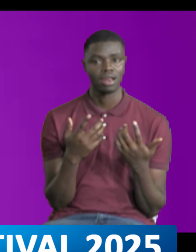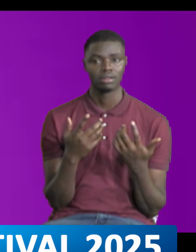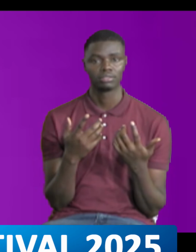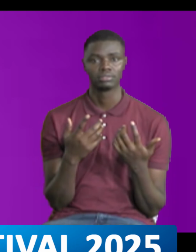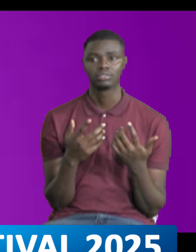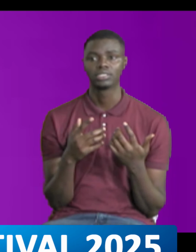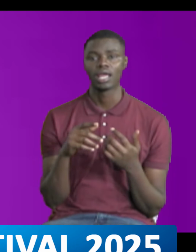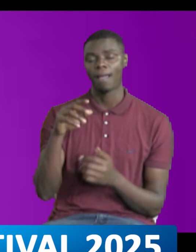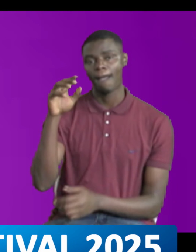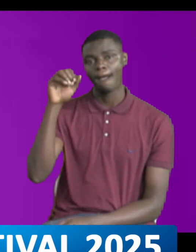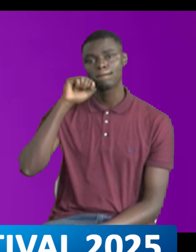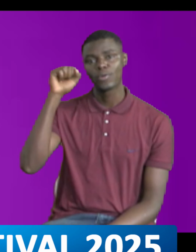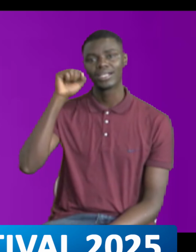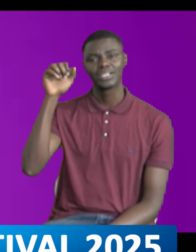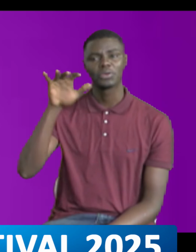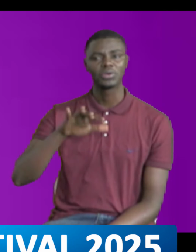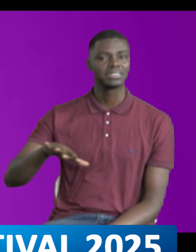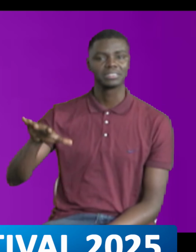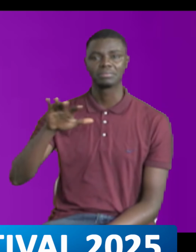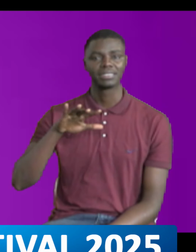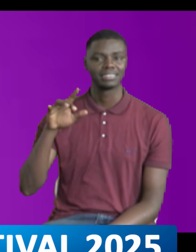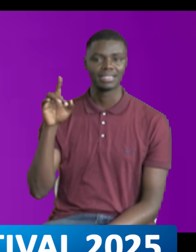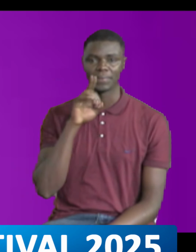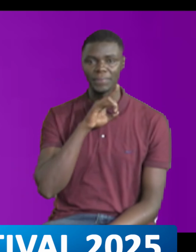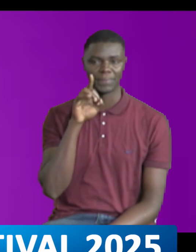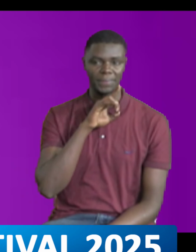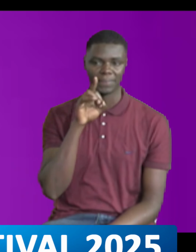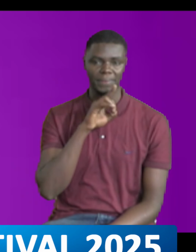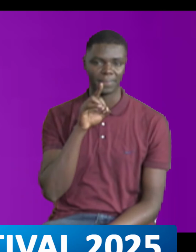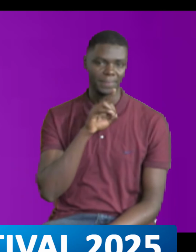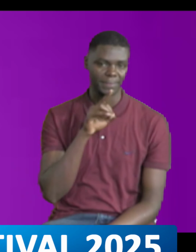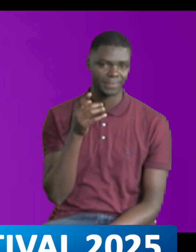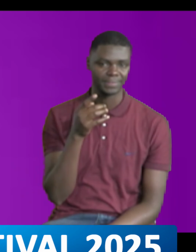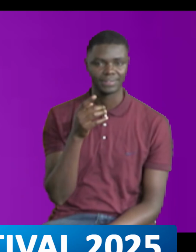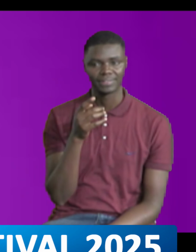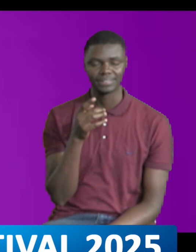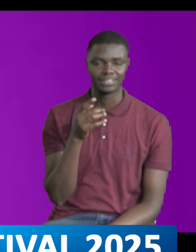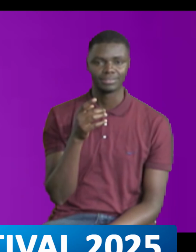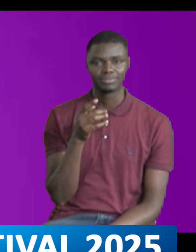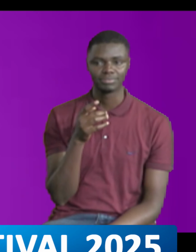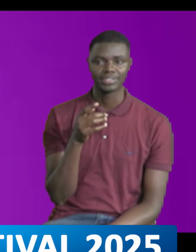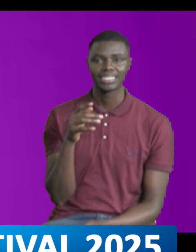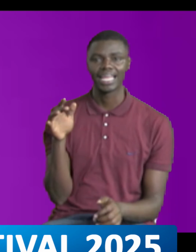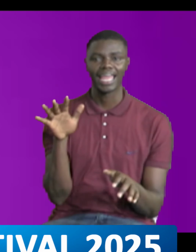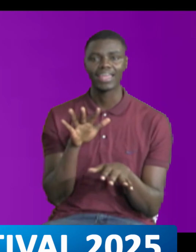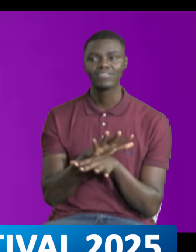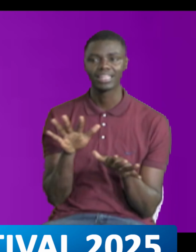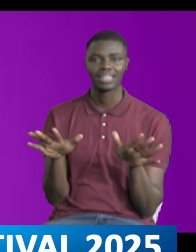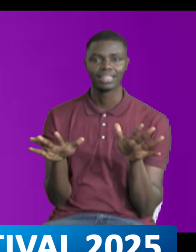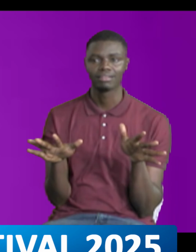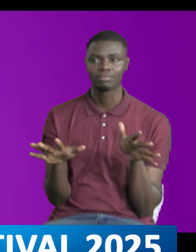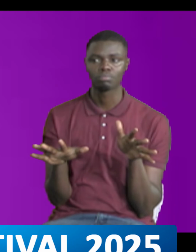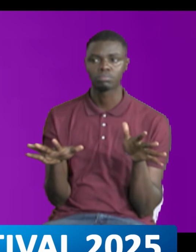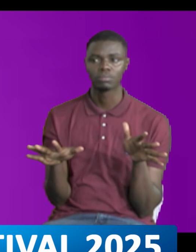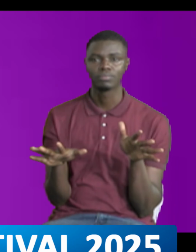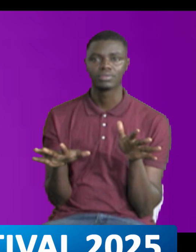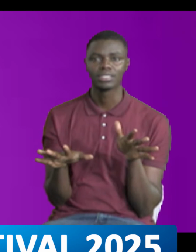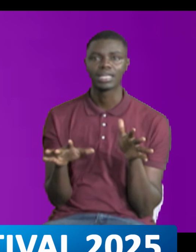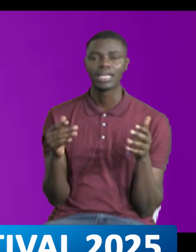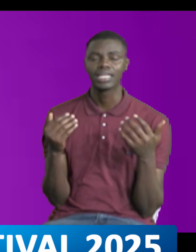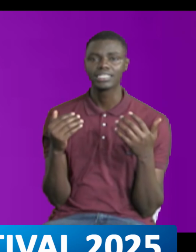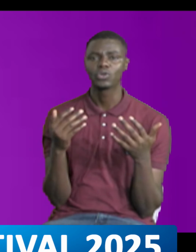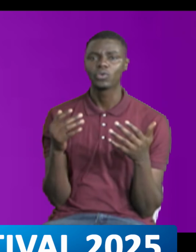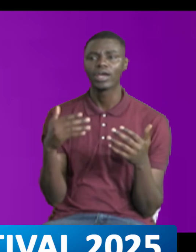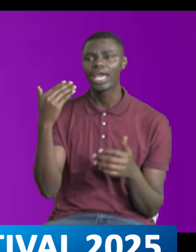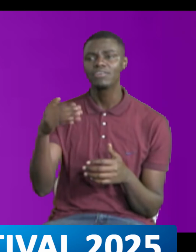the political space is quite not volatile per se, but there's every other day there's something